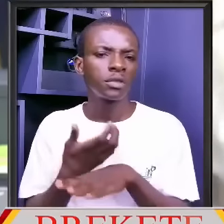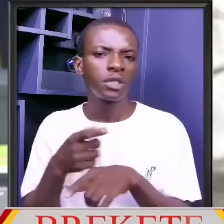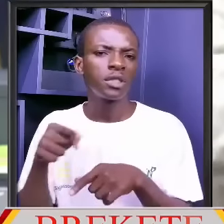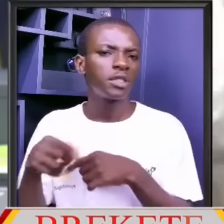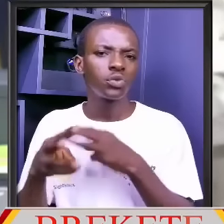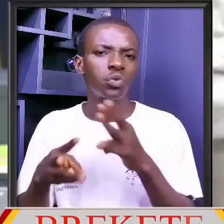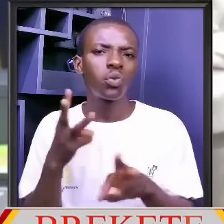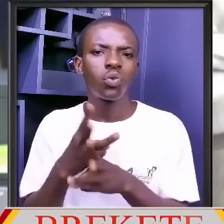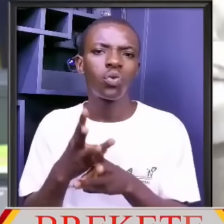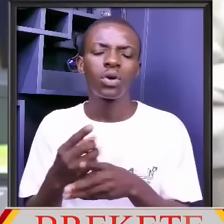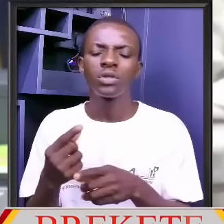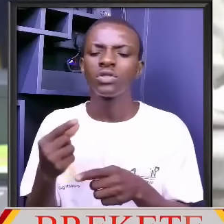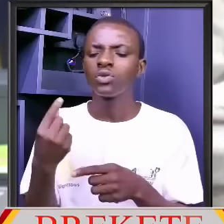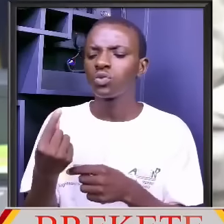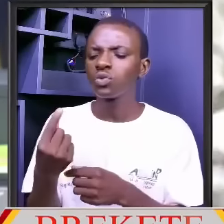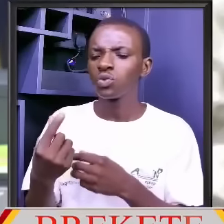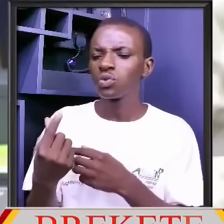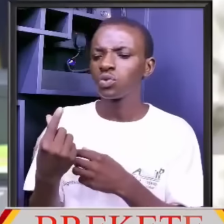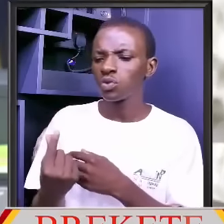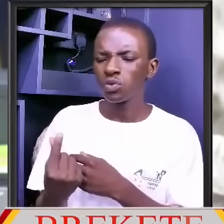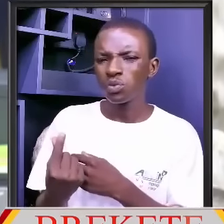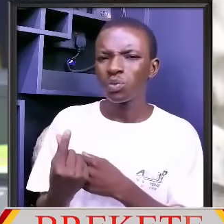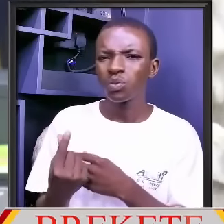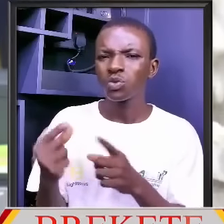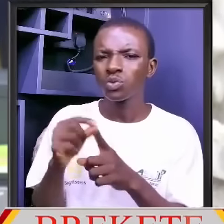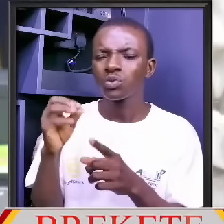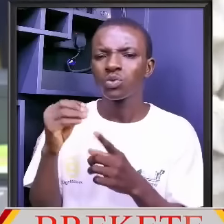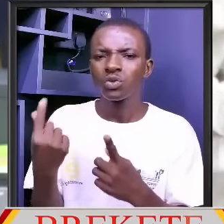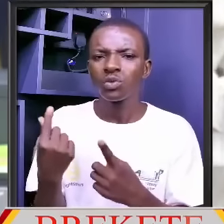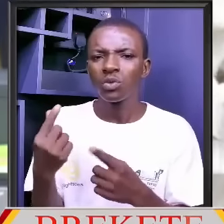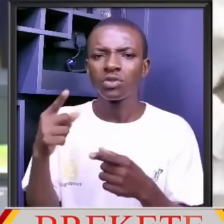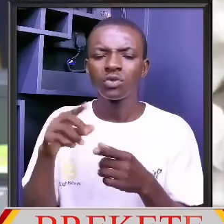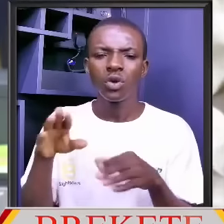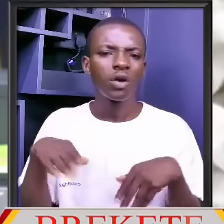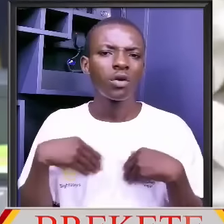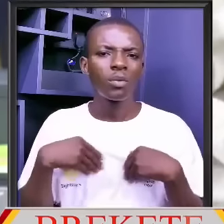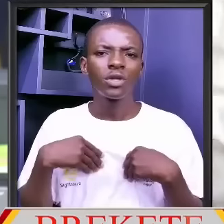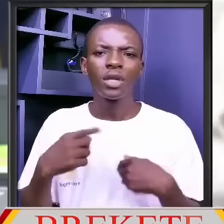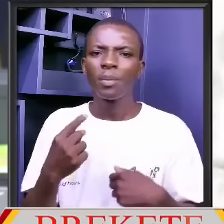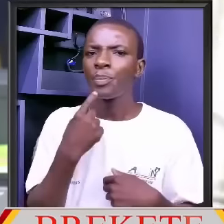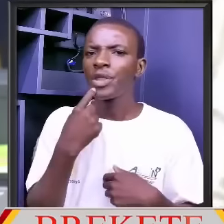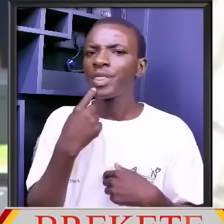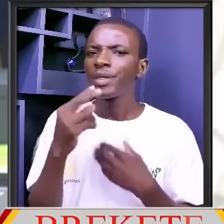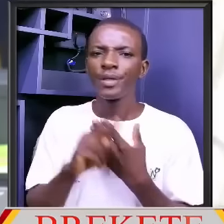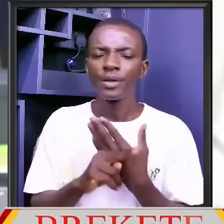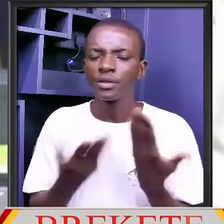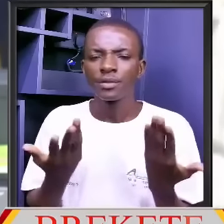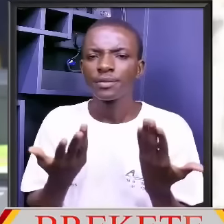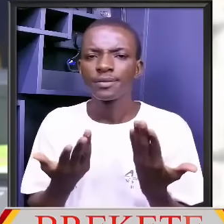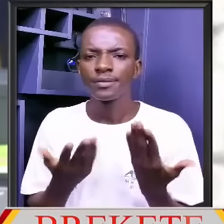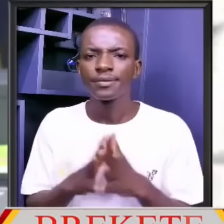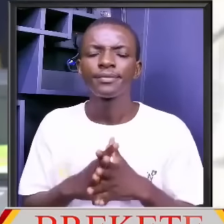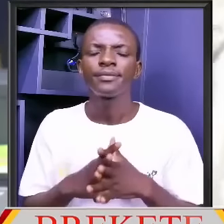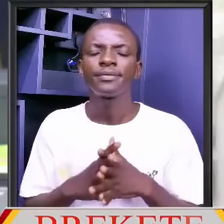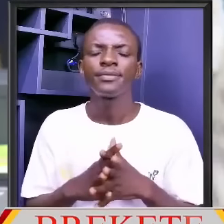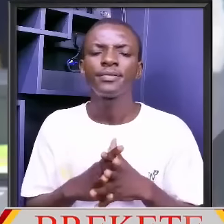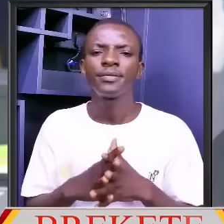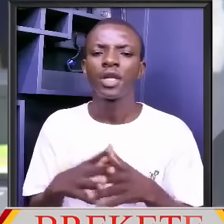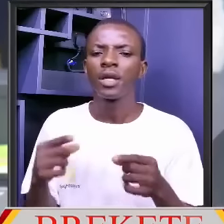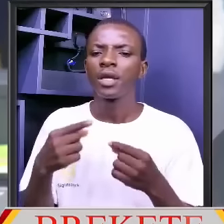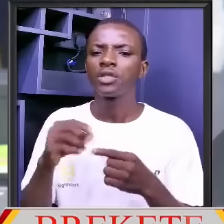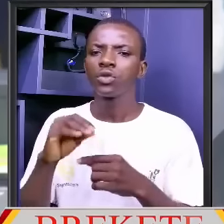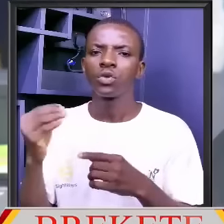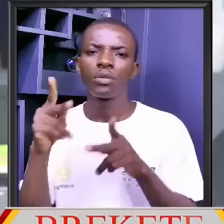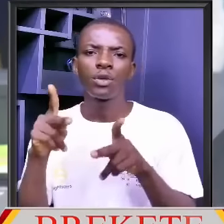This world is too small for us to accommodate bitterness